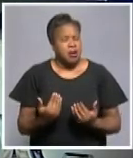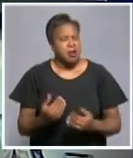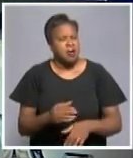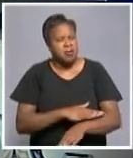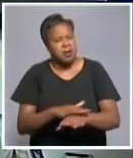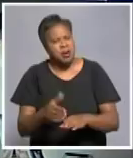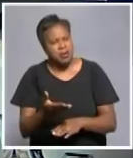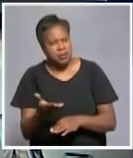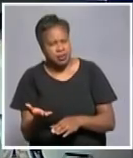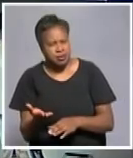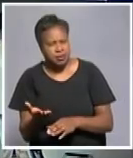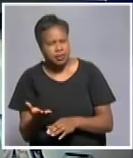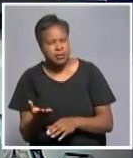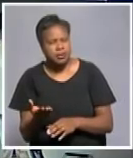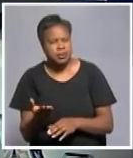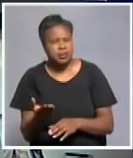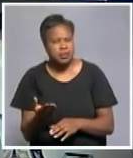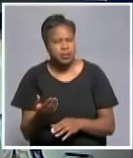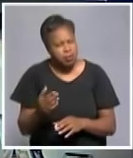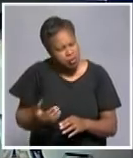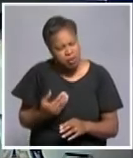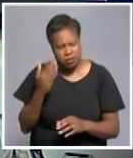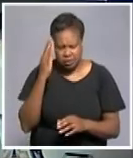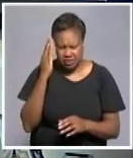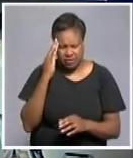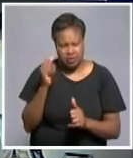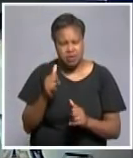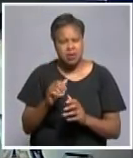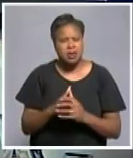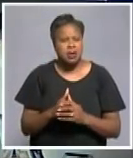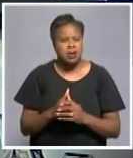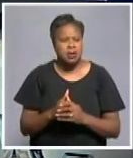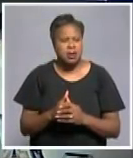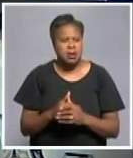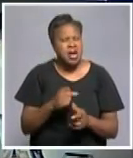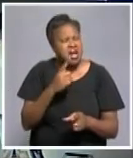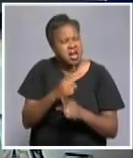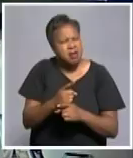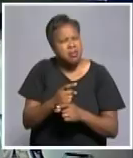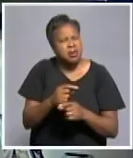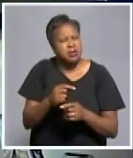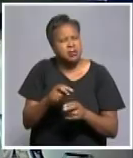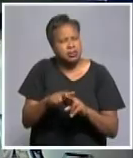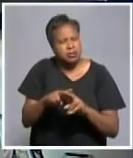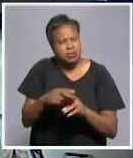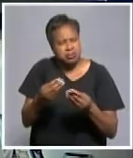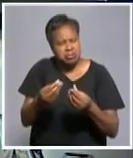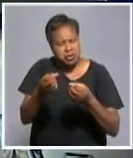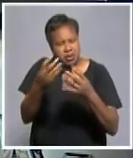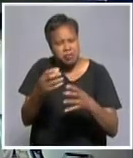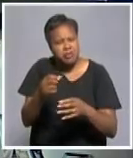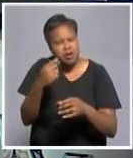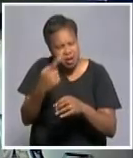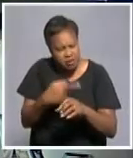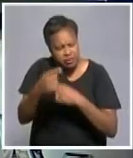consideration, it begs one to ask, what exactly or how much is government spending on these type of snacks on an